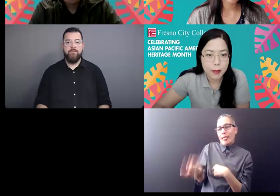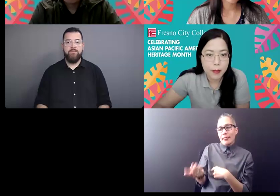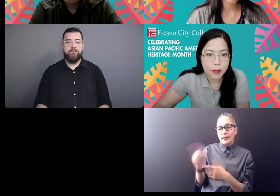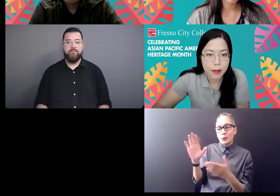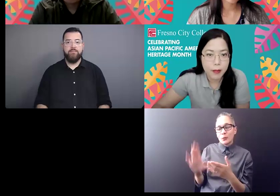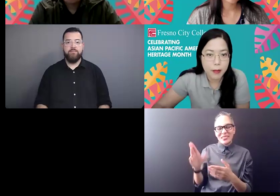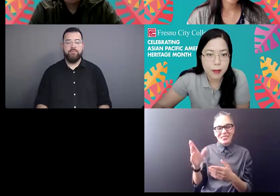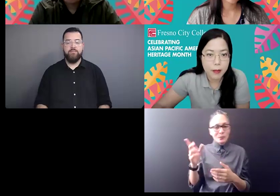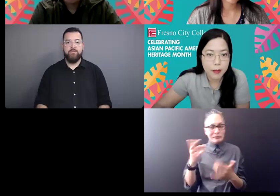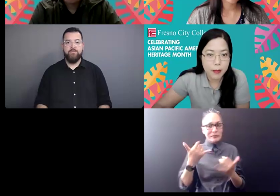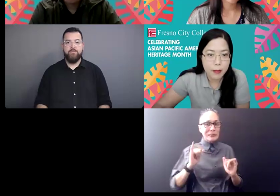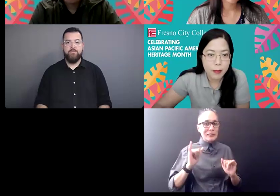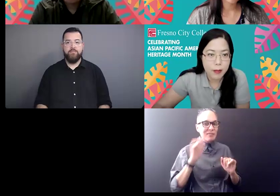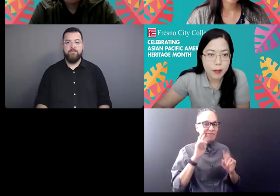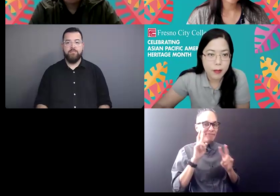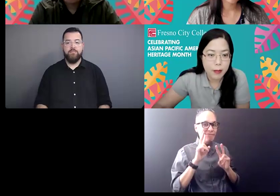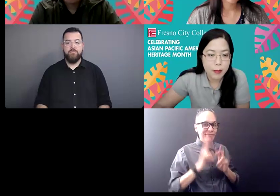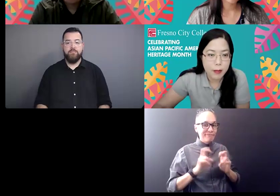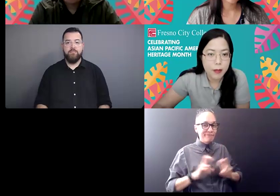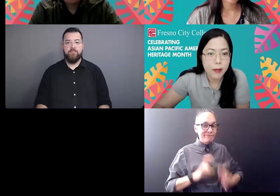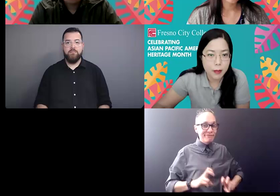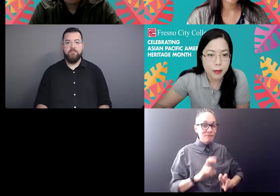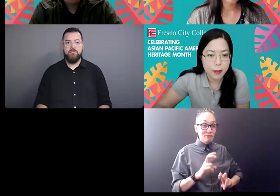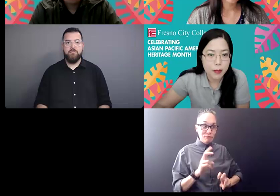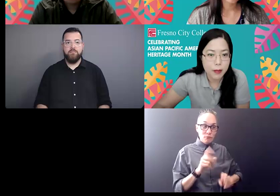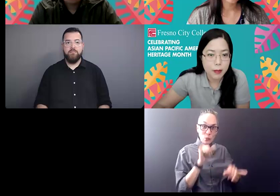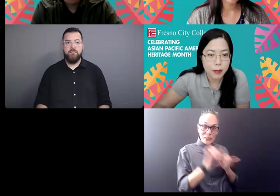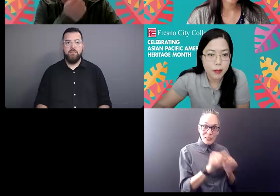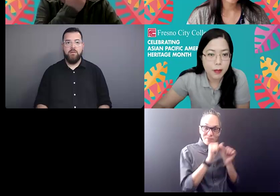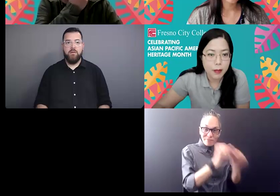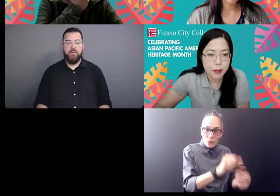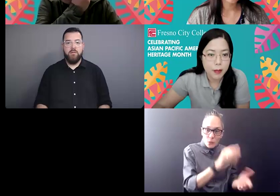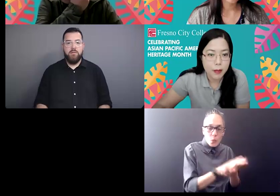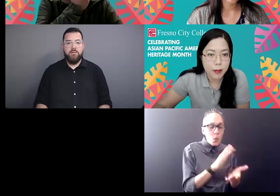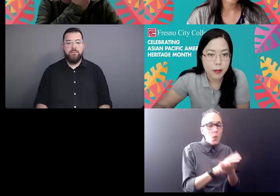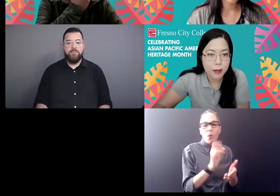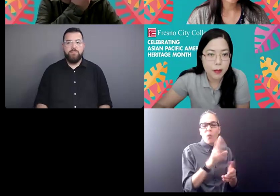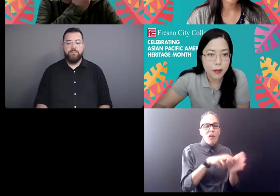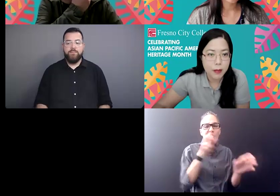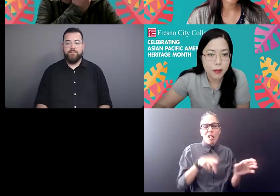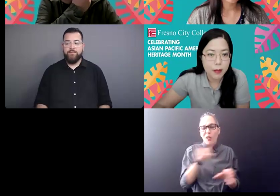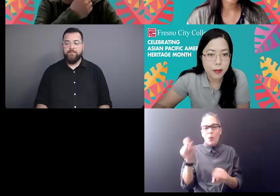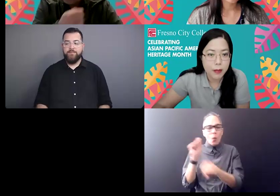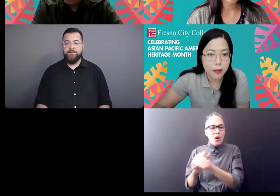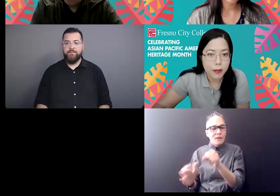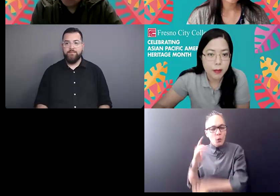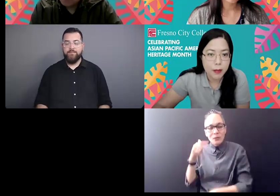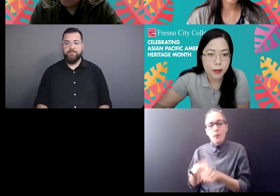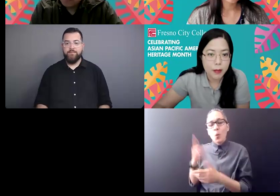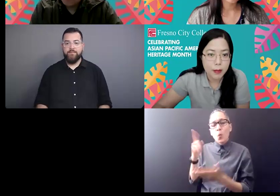out themselves or what path, or if they should stay in school or just go work full time or